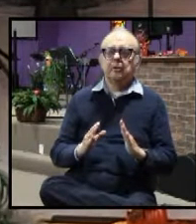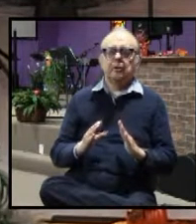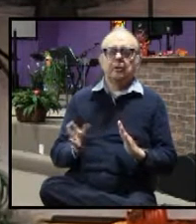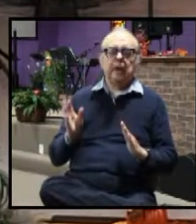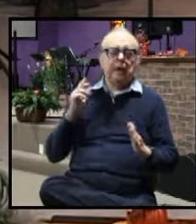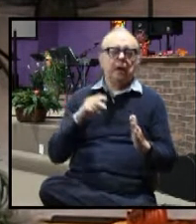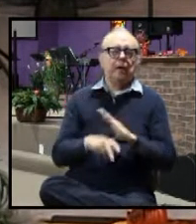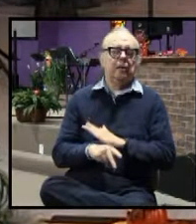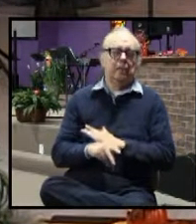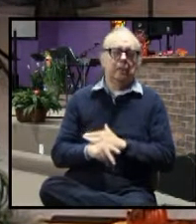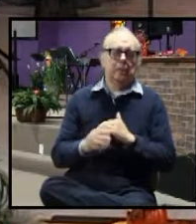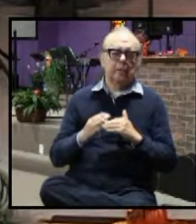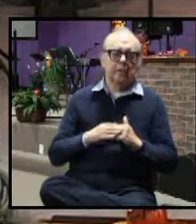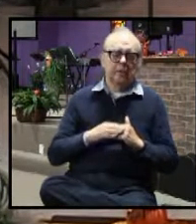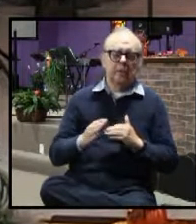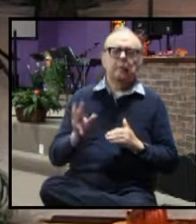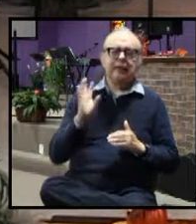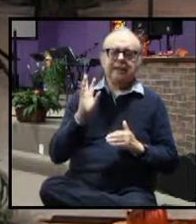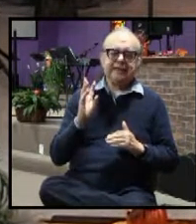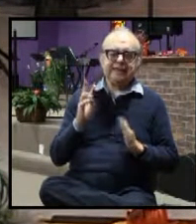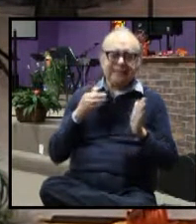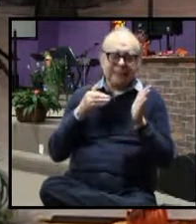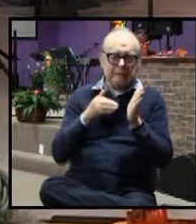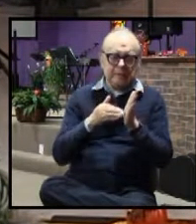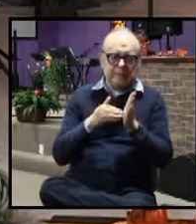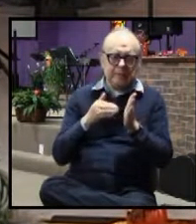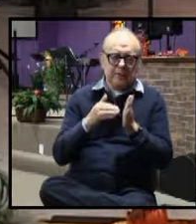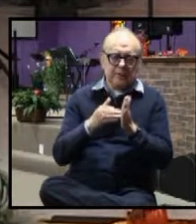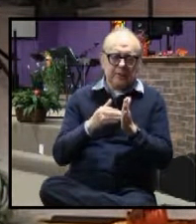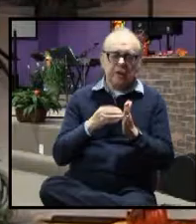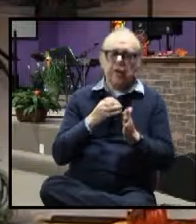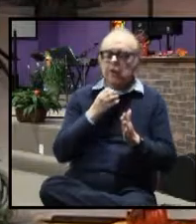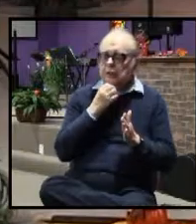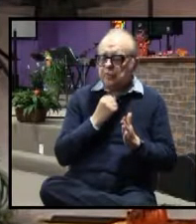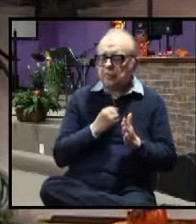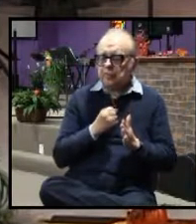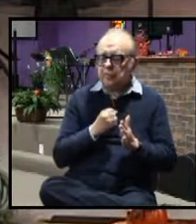concentration camps, and they killed over 6 million of them.